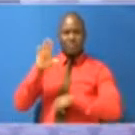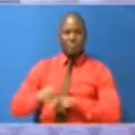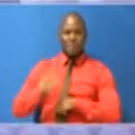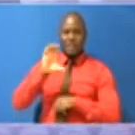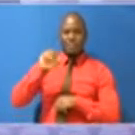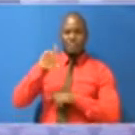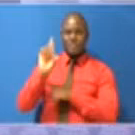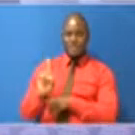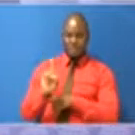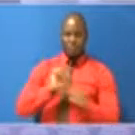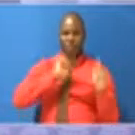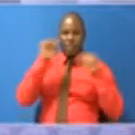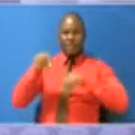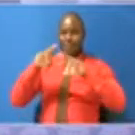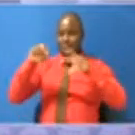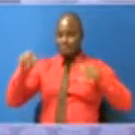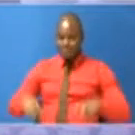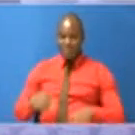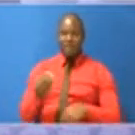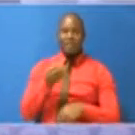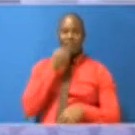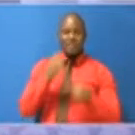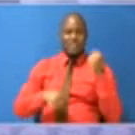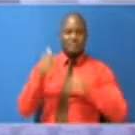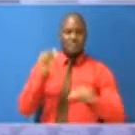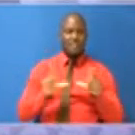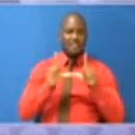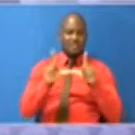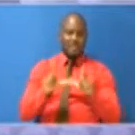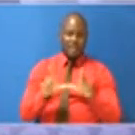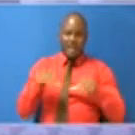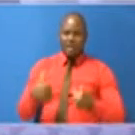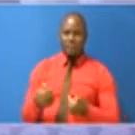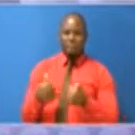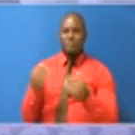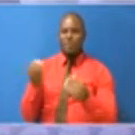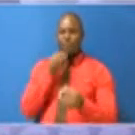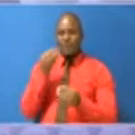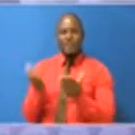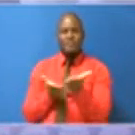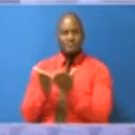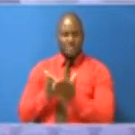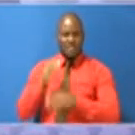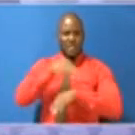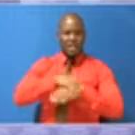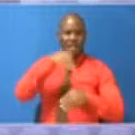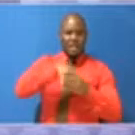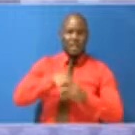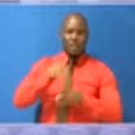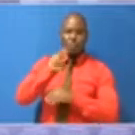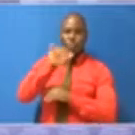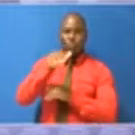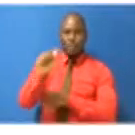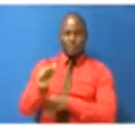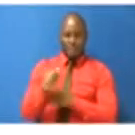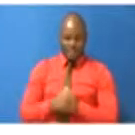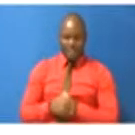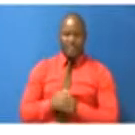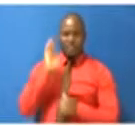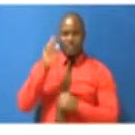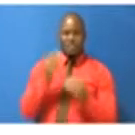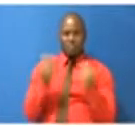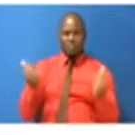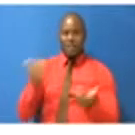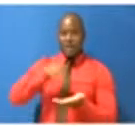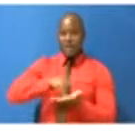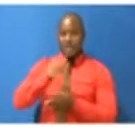cbd atiyanakuyakutafuta food handler certificate that food handler certificate they should be able to get it in emergencies i think you were tickled there